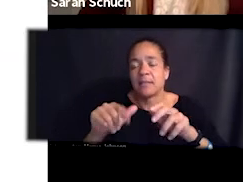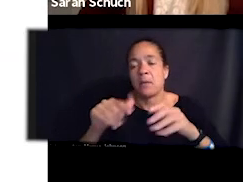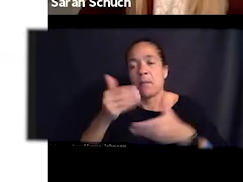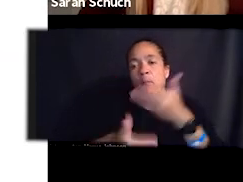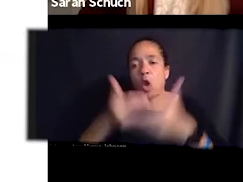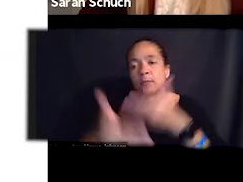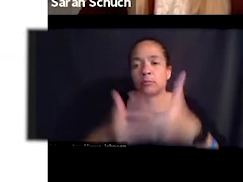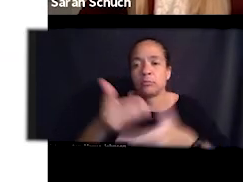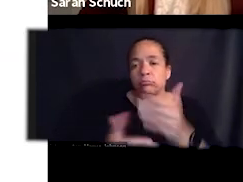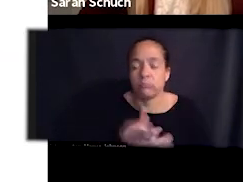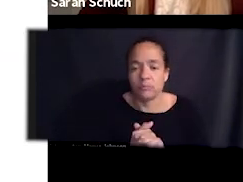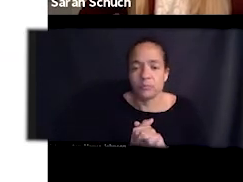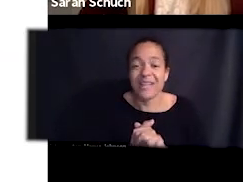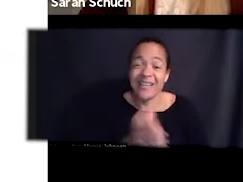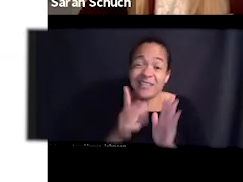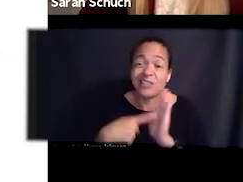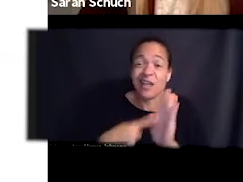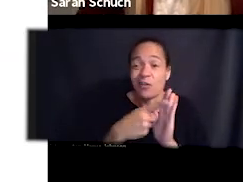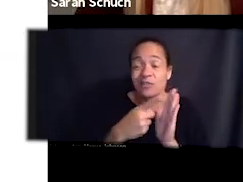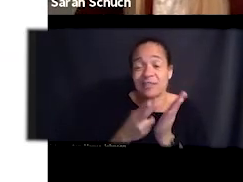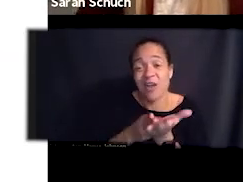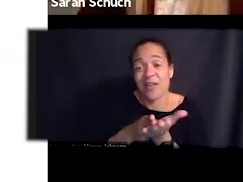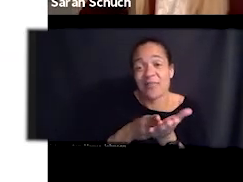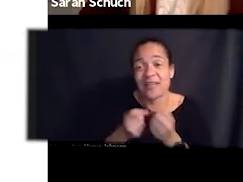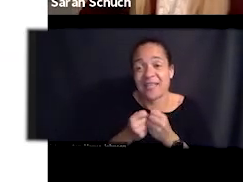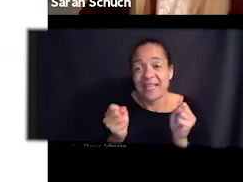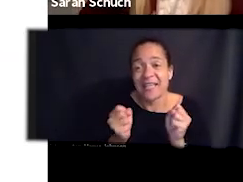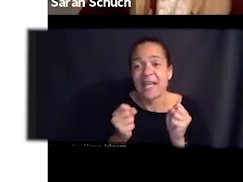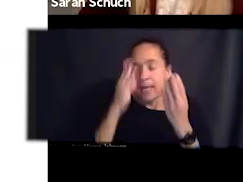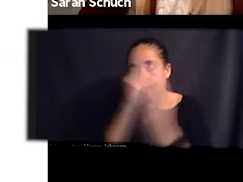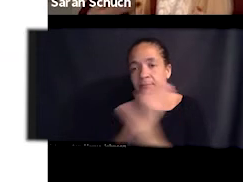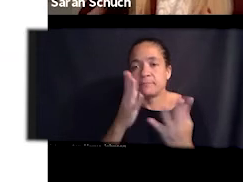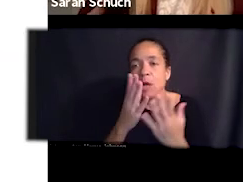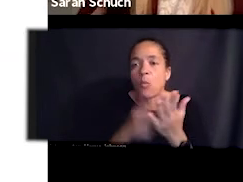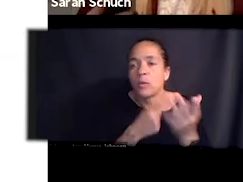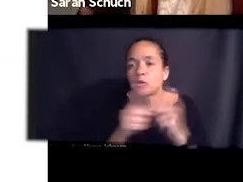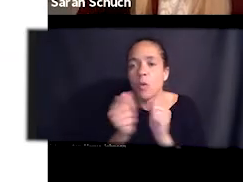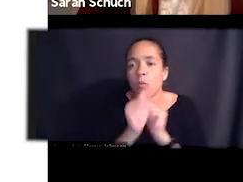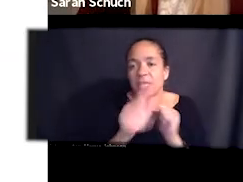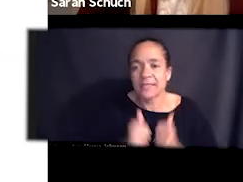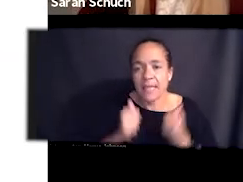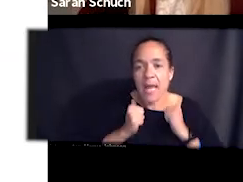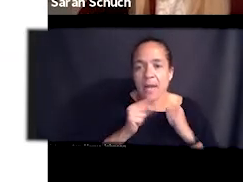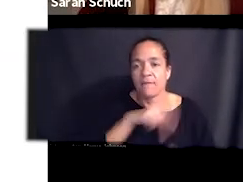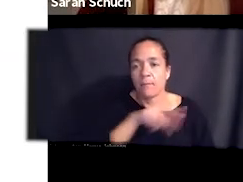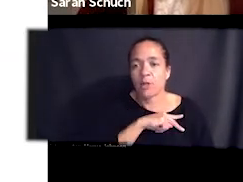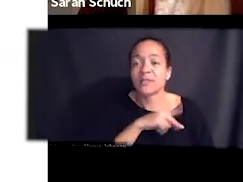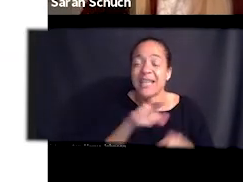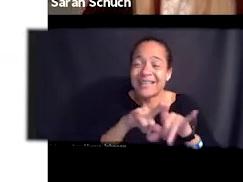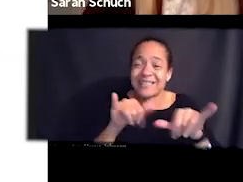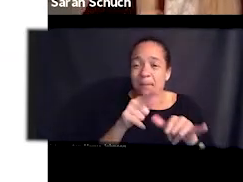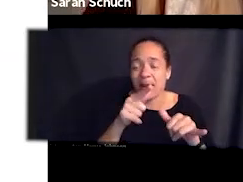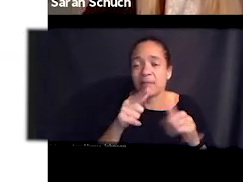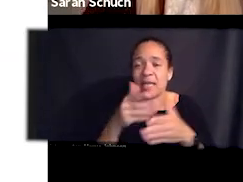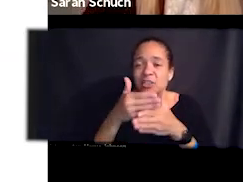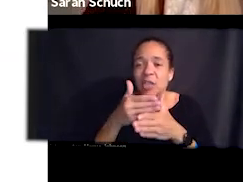the importance of being authentic. I mean, he shared parts of his life that was happening, but he also shared why he wanted to do that. And I think that